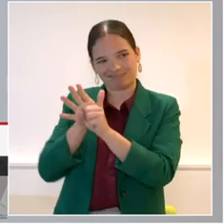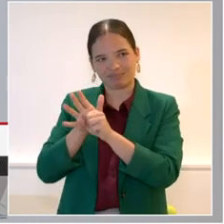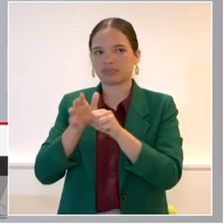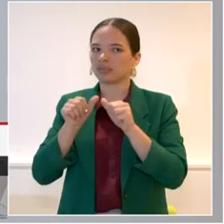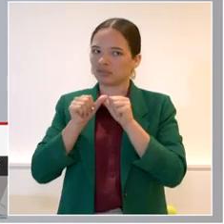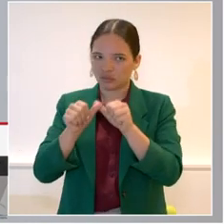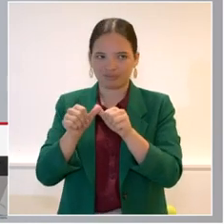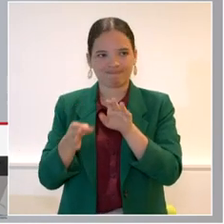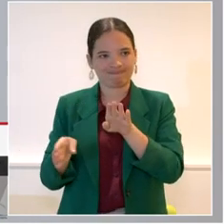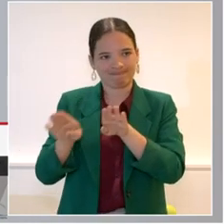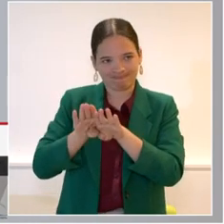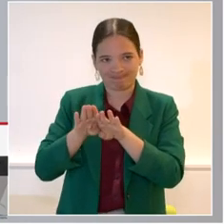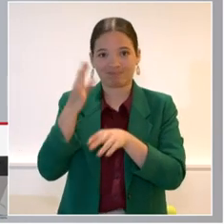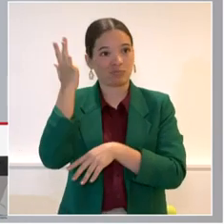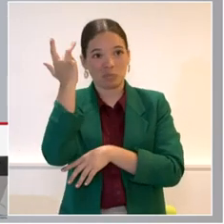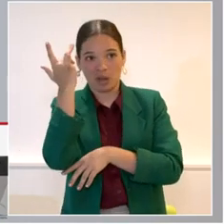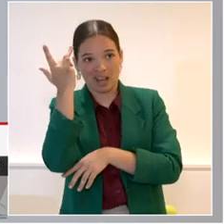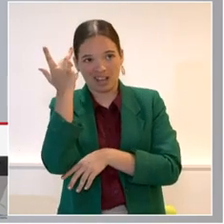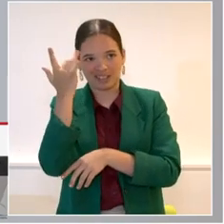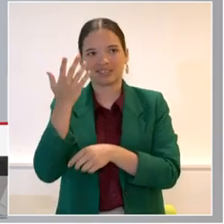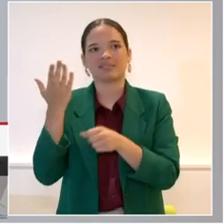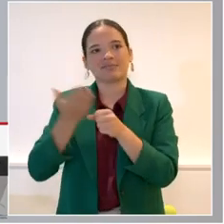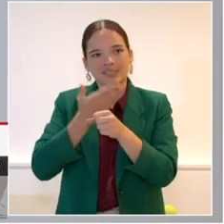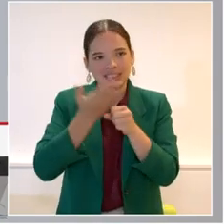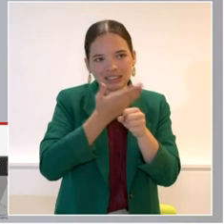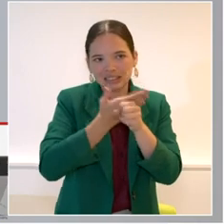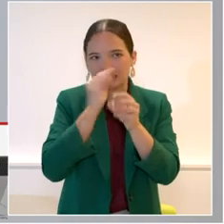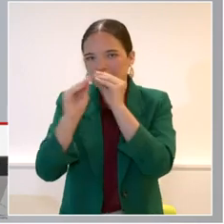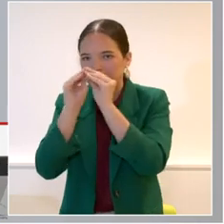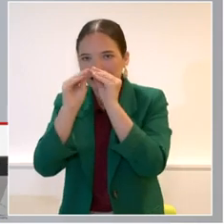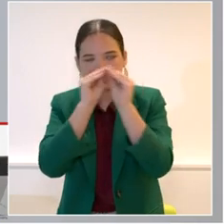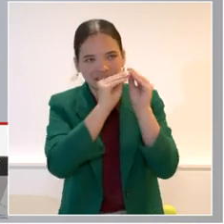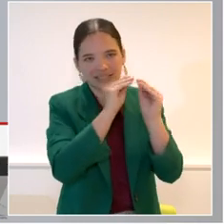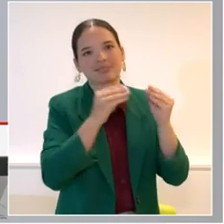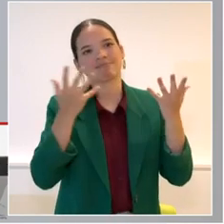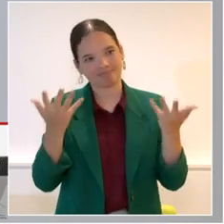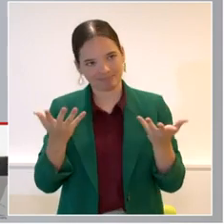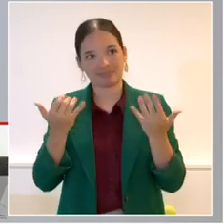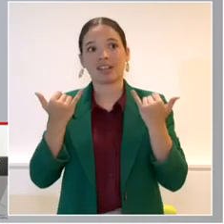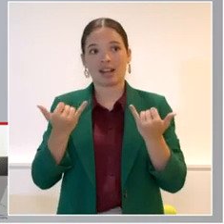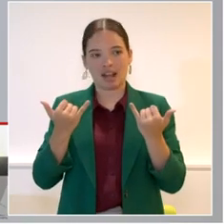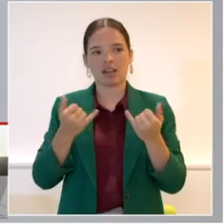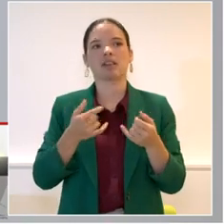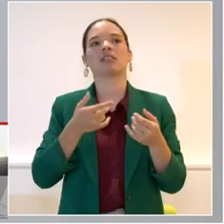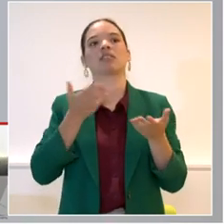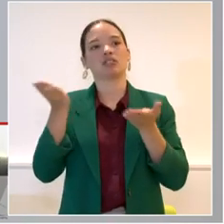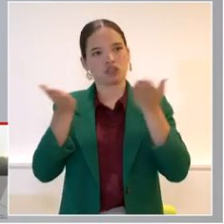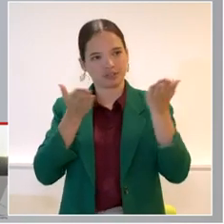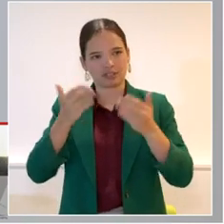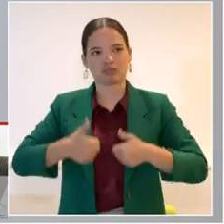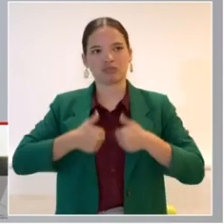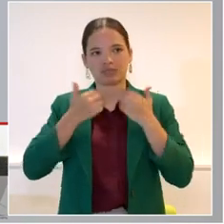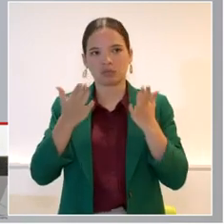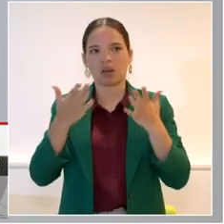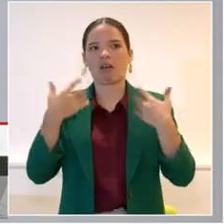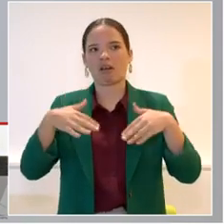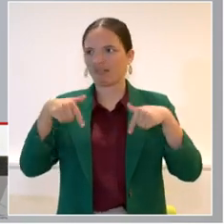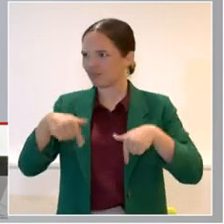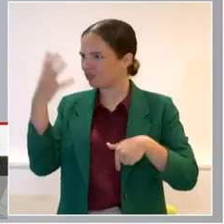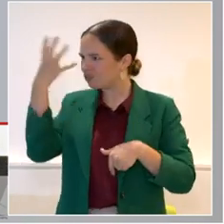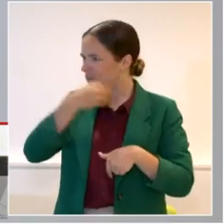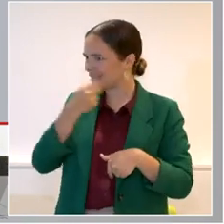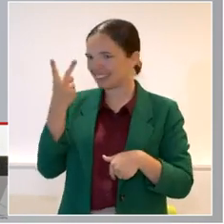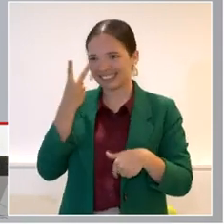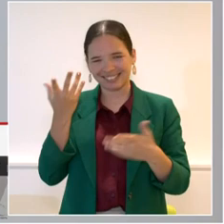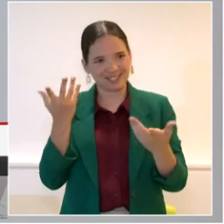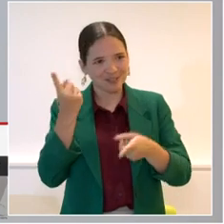could do this fantastic renovation, which we know will serve DC residents better. Isn't it lovely? So we're back